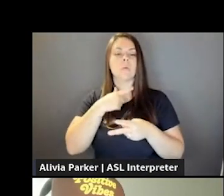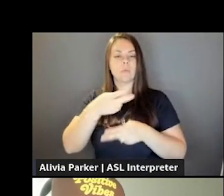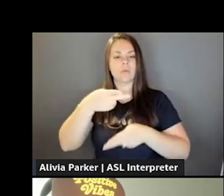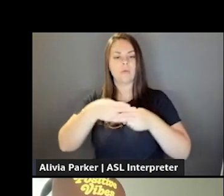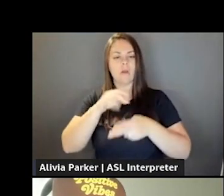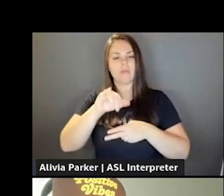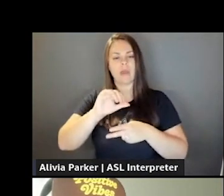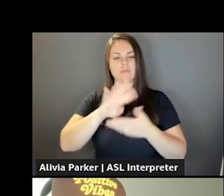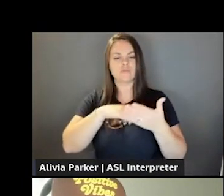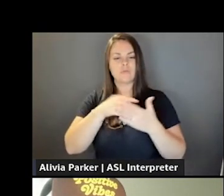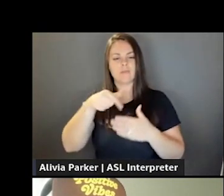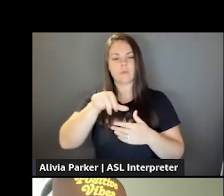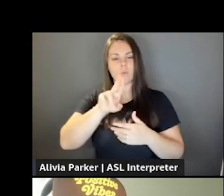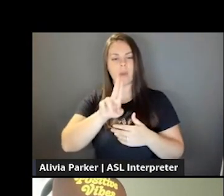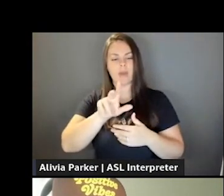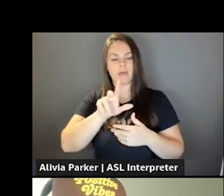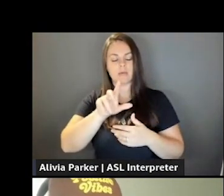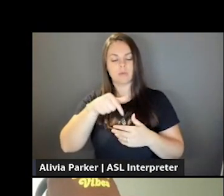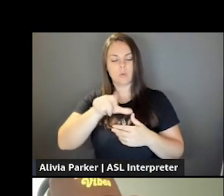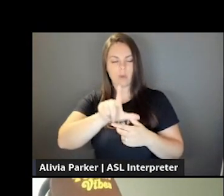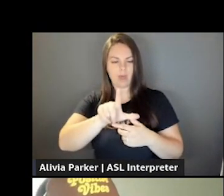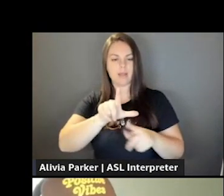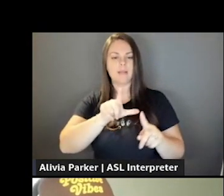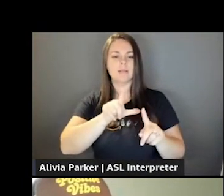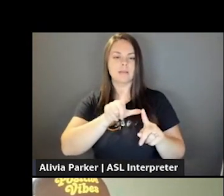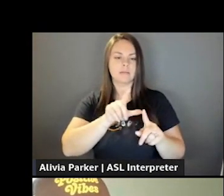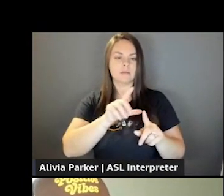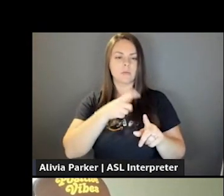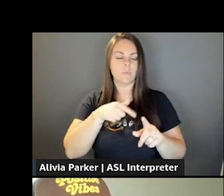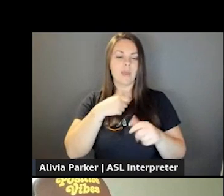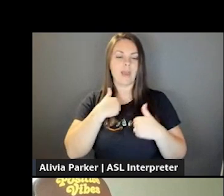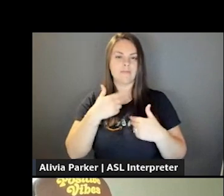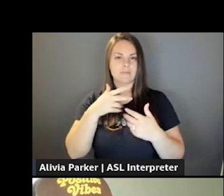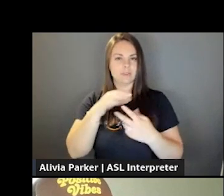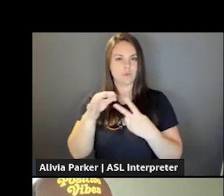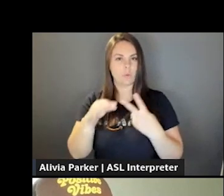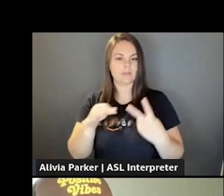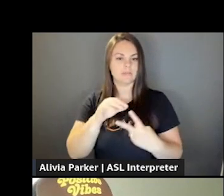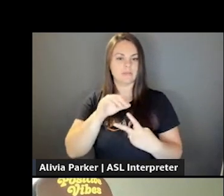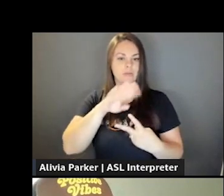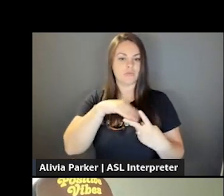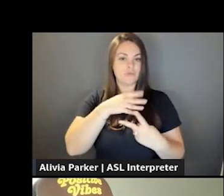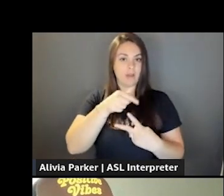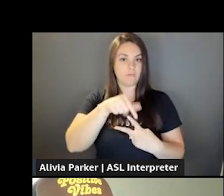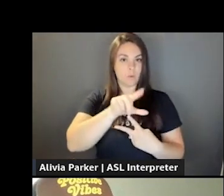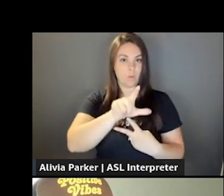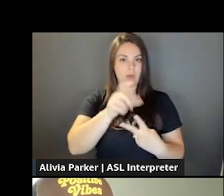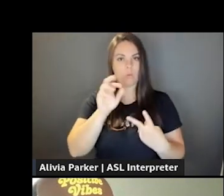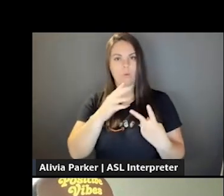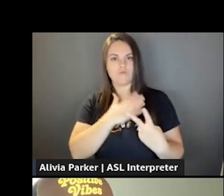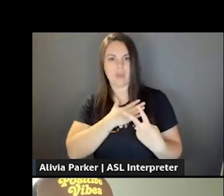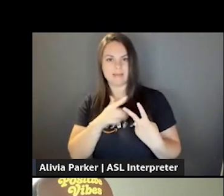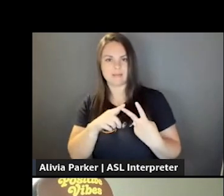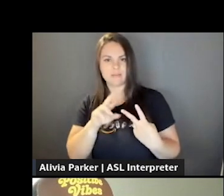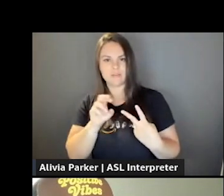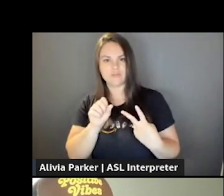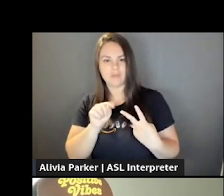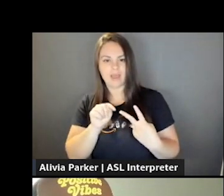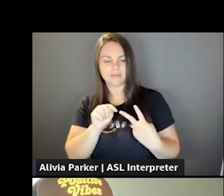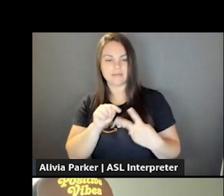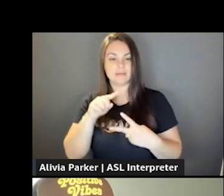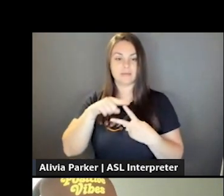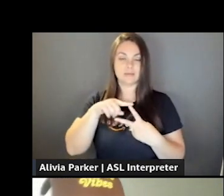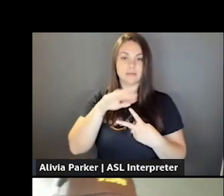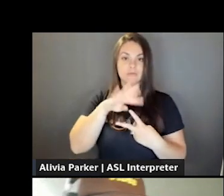of this API. We have the choice between GraphQL and REST. In this case, when we say GraphQL, we pass in an object and we say, I want to list